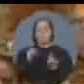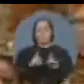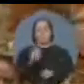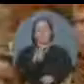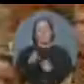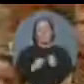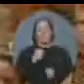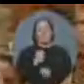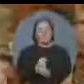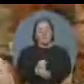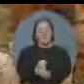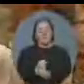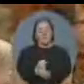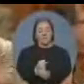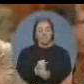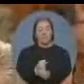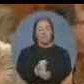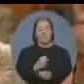repeated